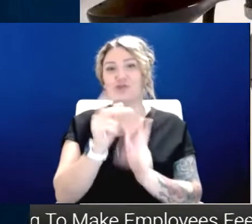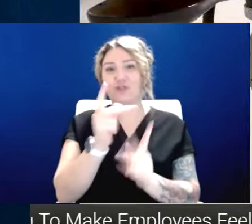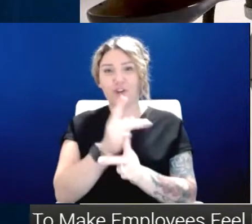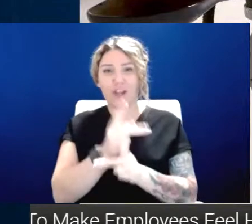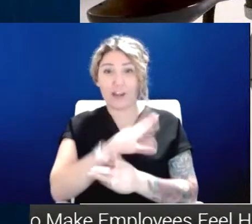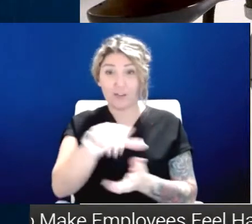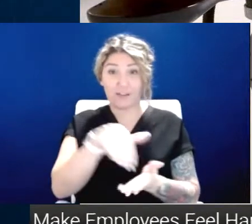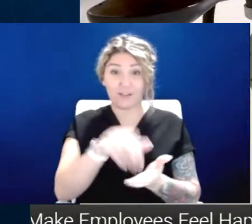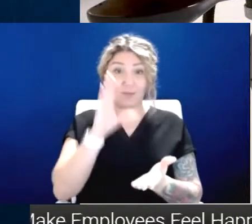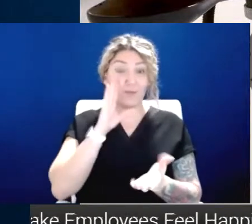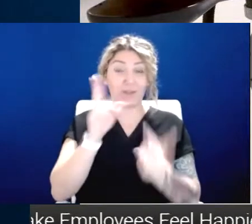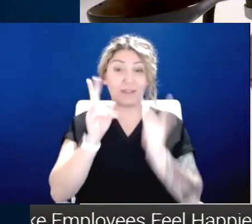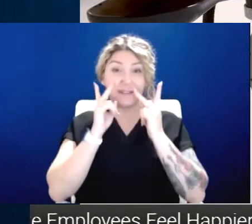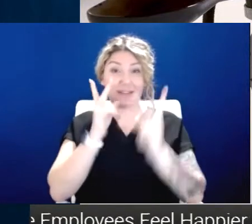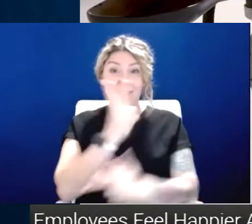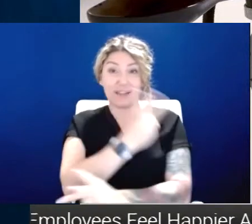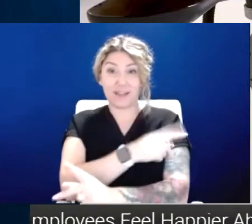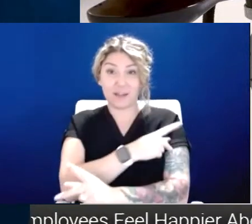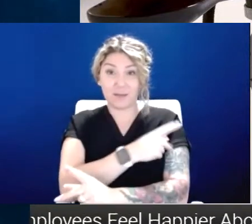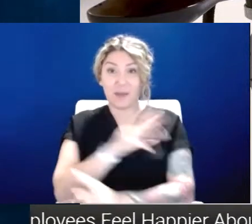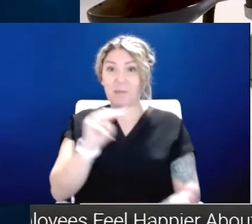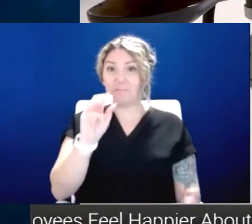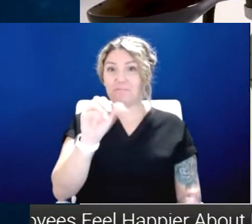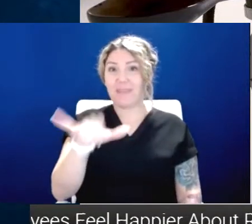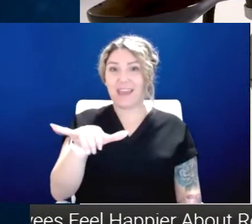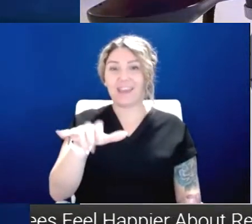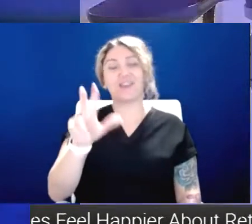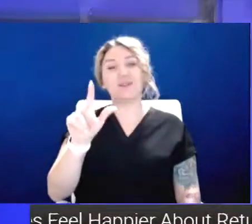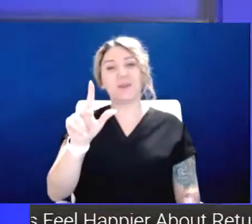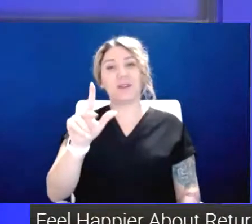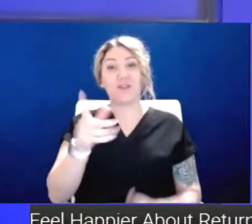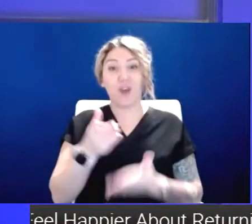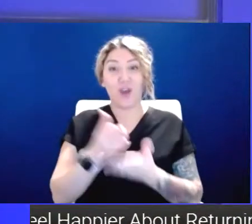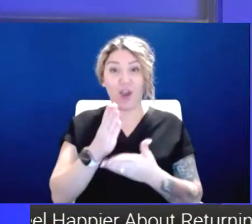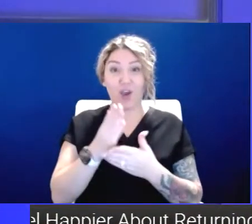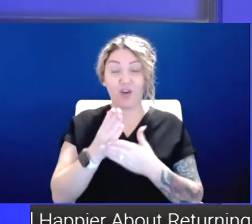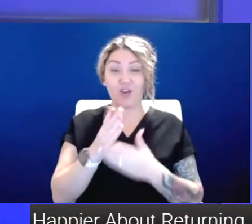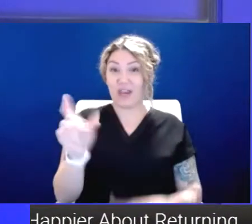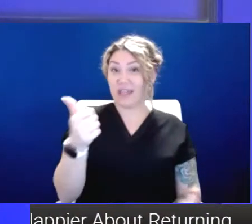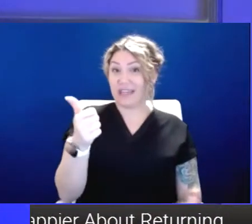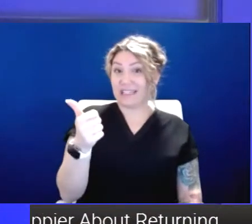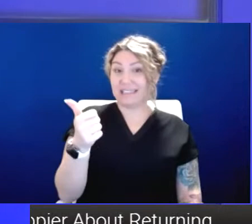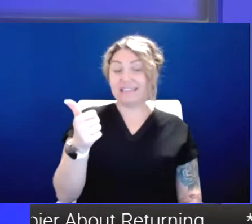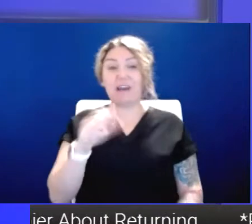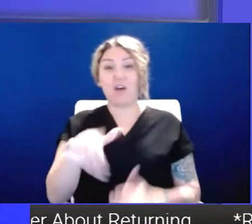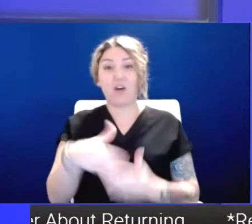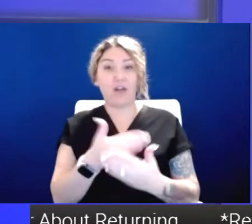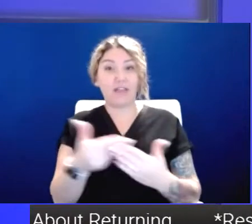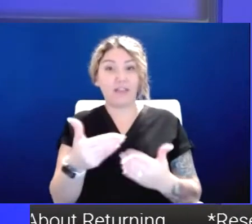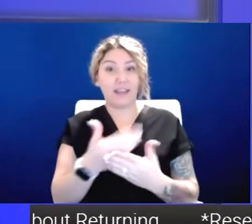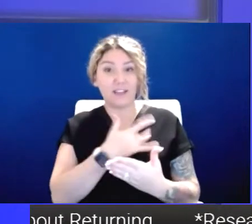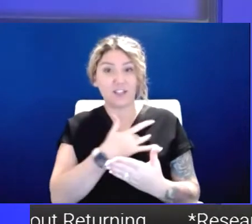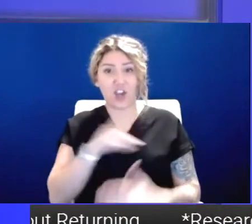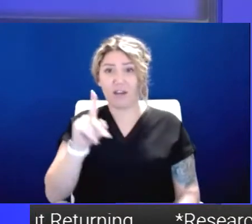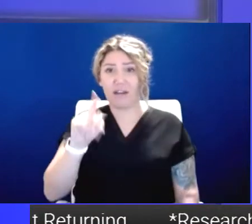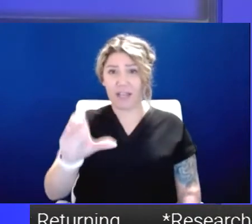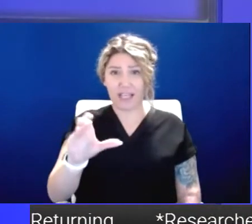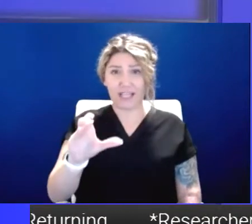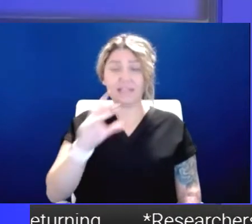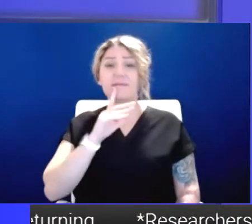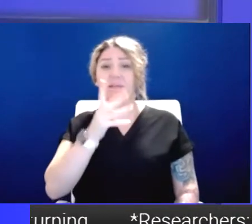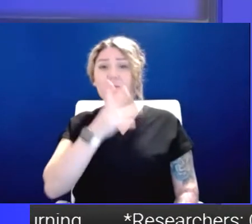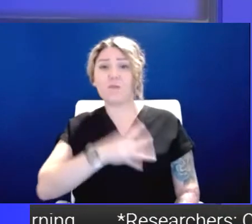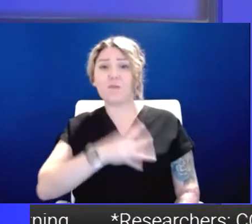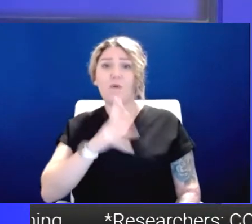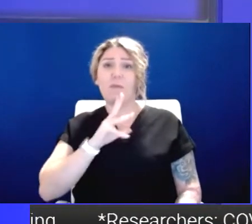start seeing patients May 23rd. All right, coming up at 10 o'clock on All Things Heart, a Kansas City woman suffered seizures for a decade.